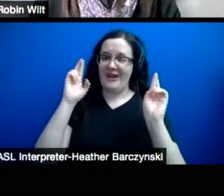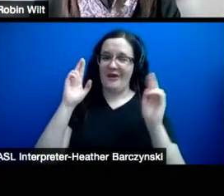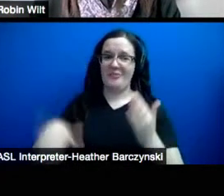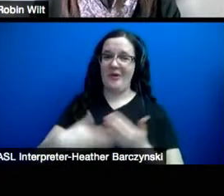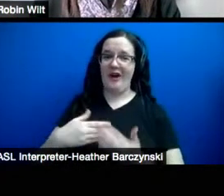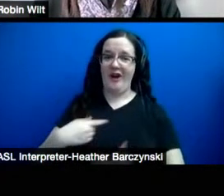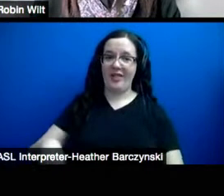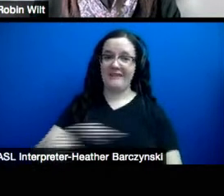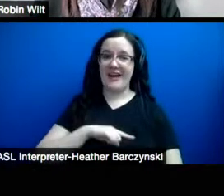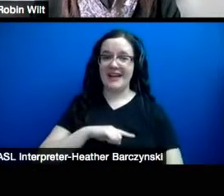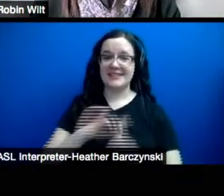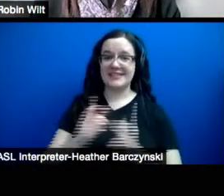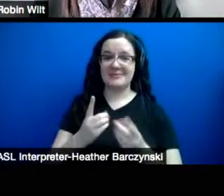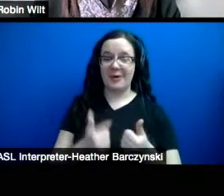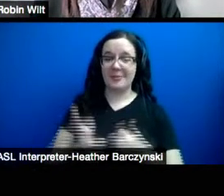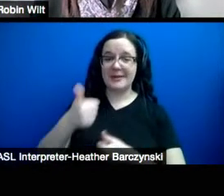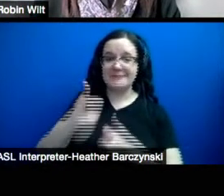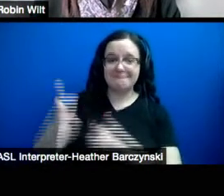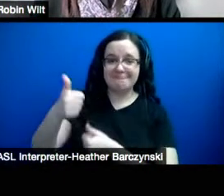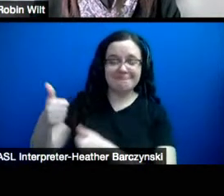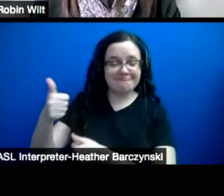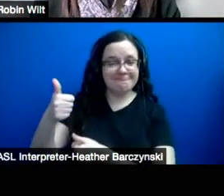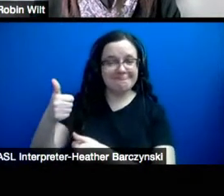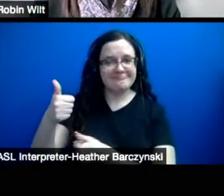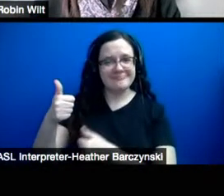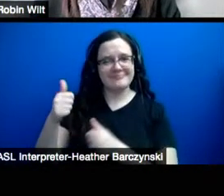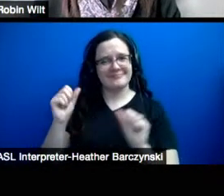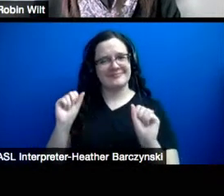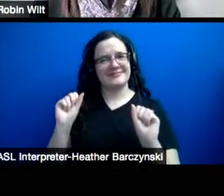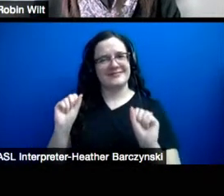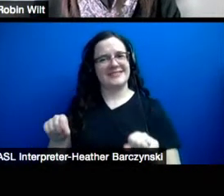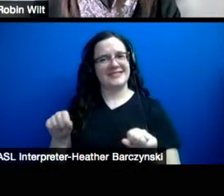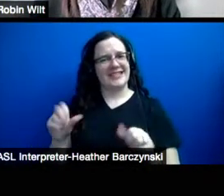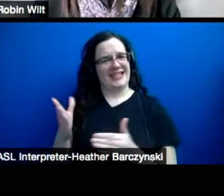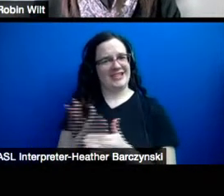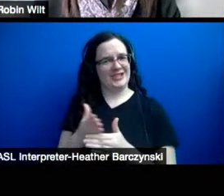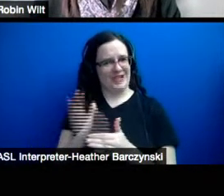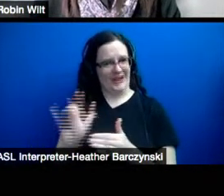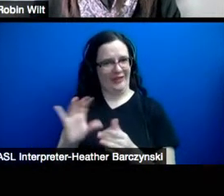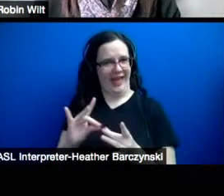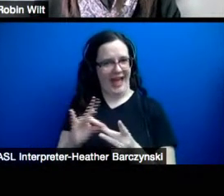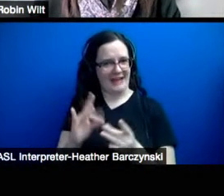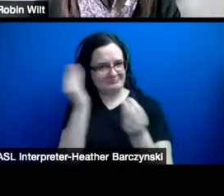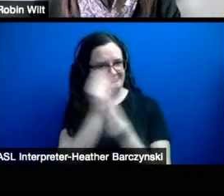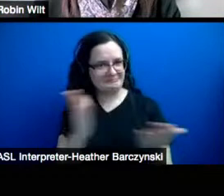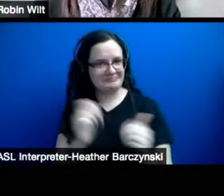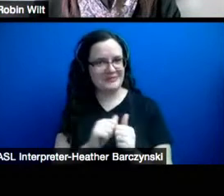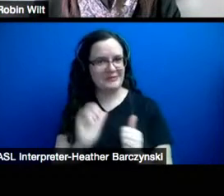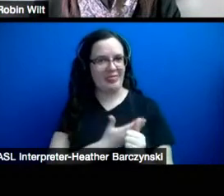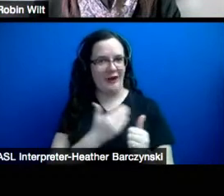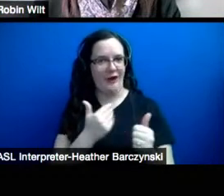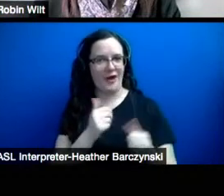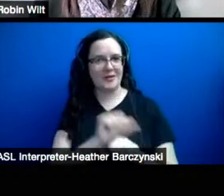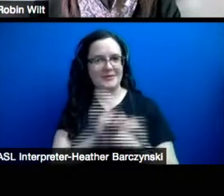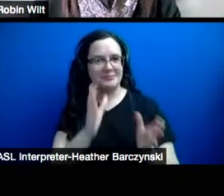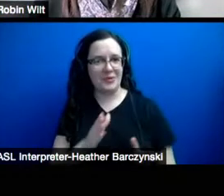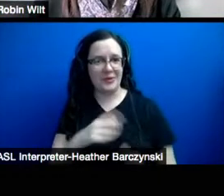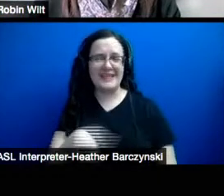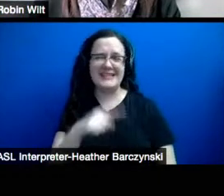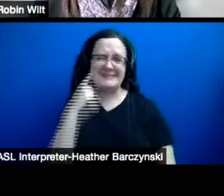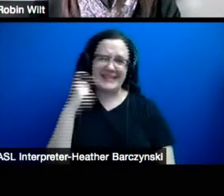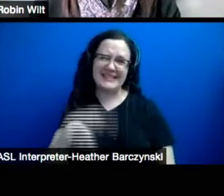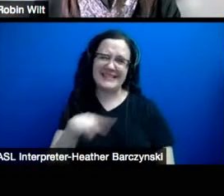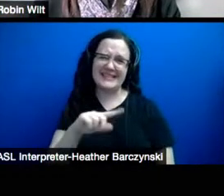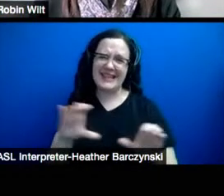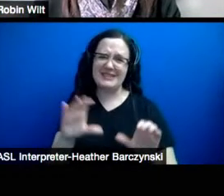department heads and officials can share it with our employees, because they do such great